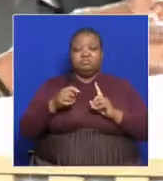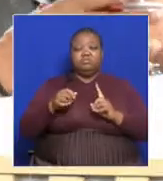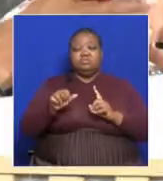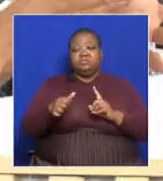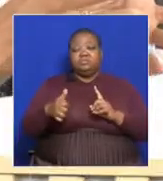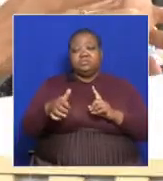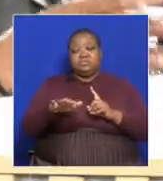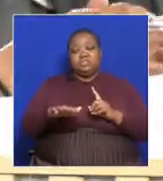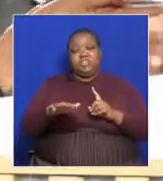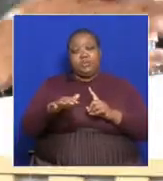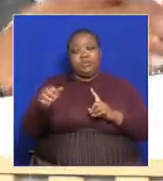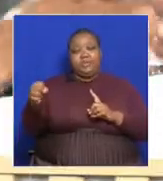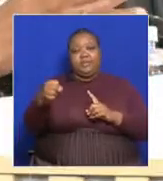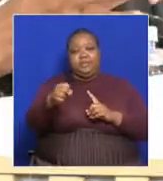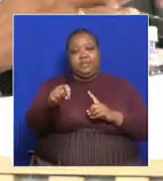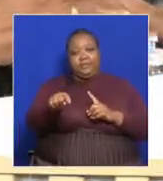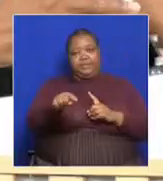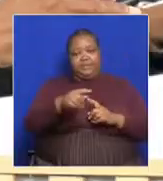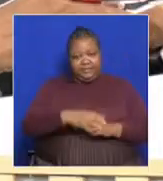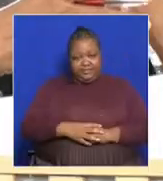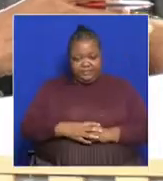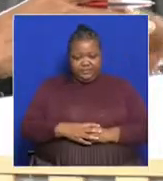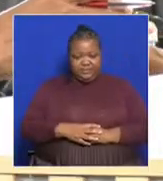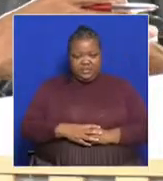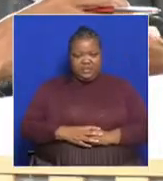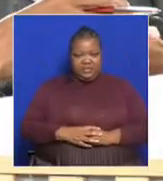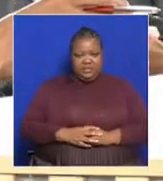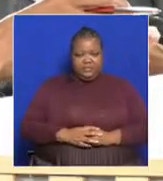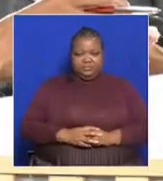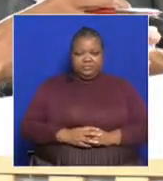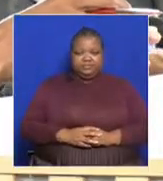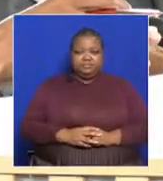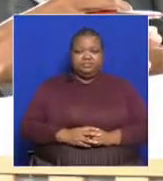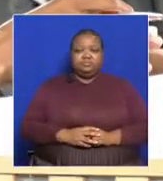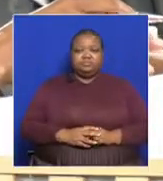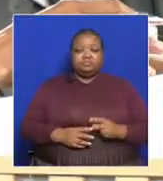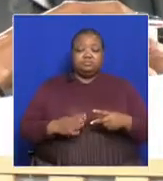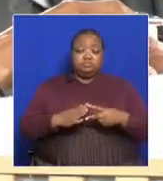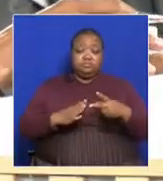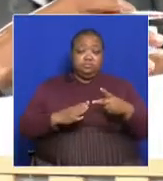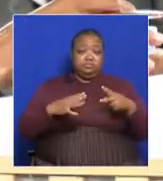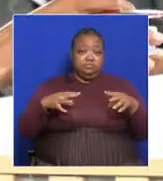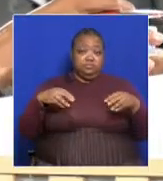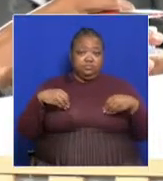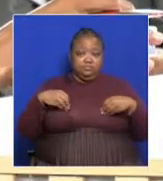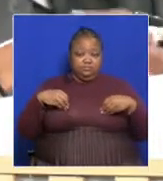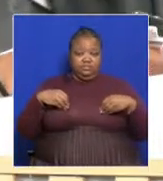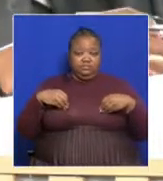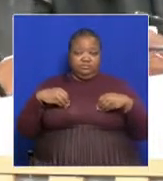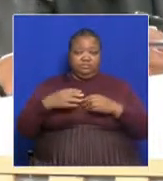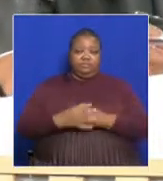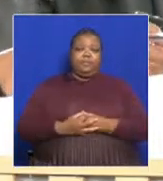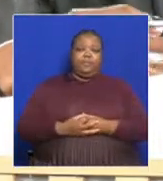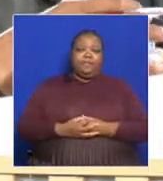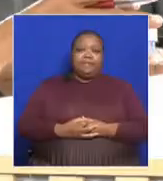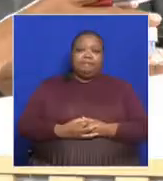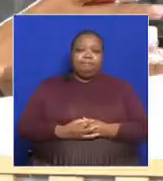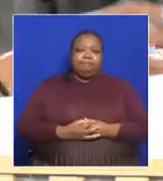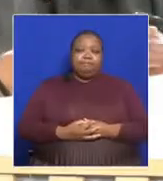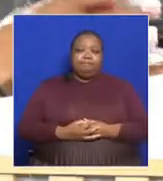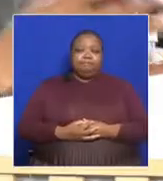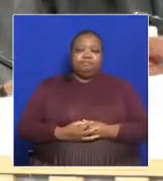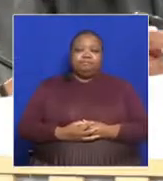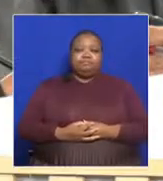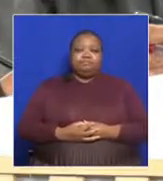right? My question accepts those two as a basis, and my question is, but